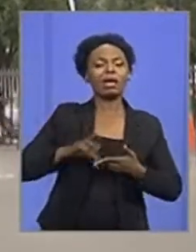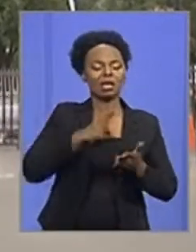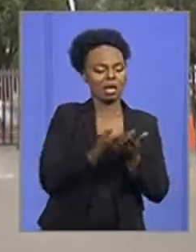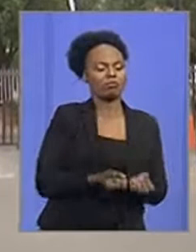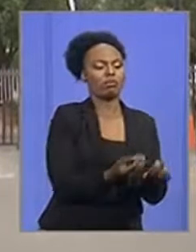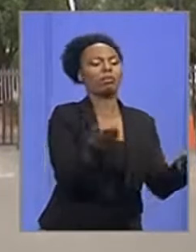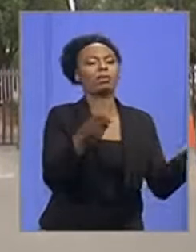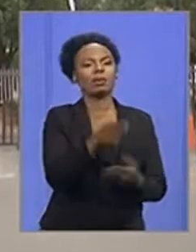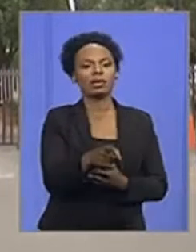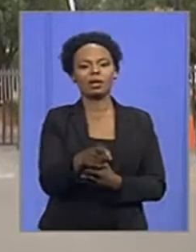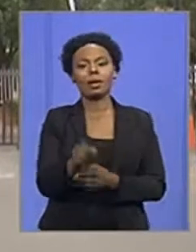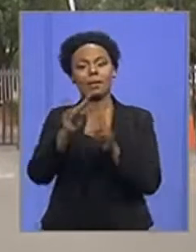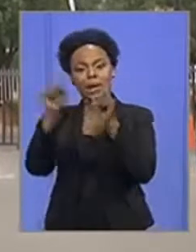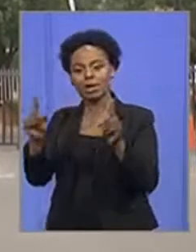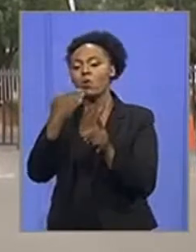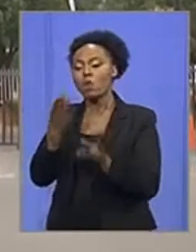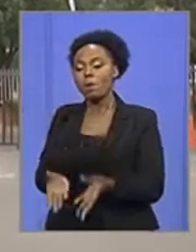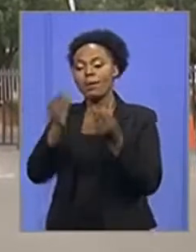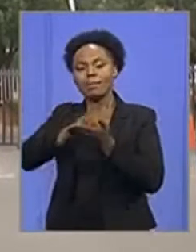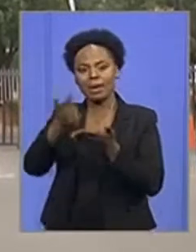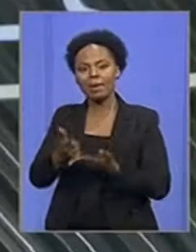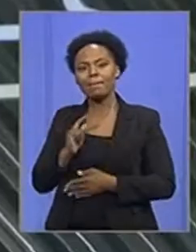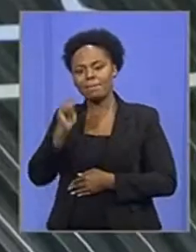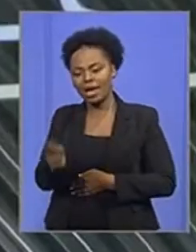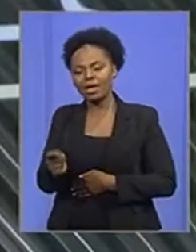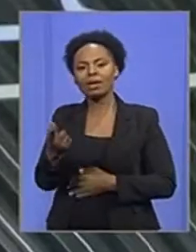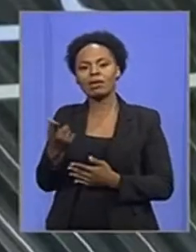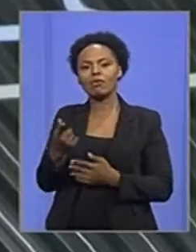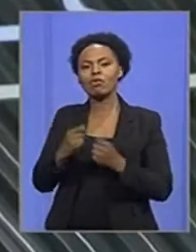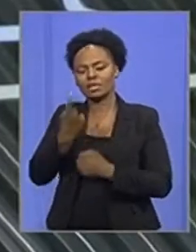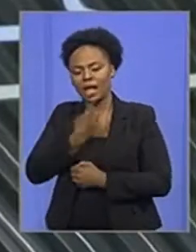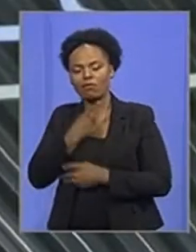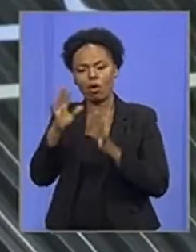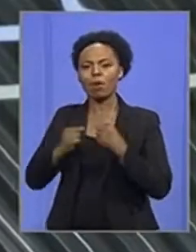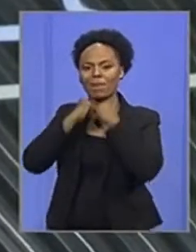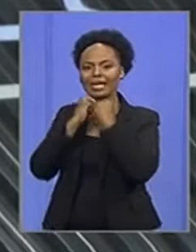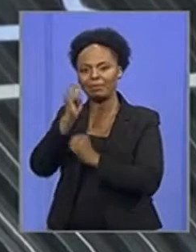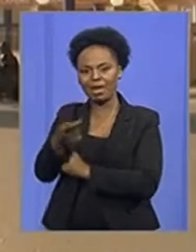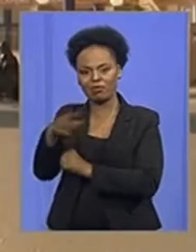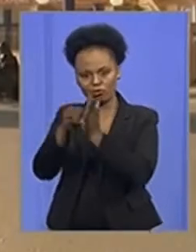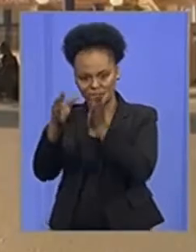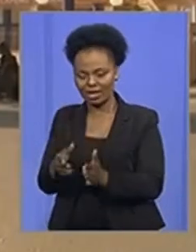di laptop hona jwale ke bana ba ileng hore ba ipatala ka ba patalwa ke batswadi. University of Freistata le Central University of